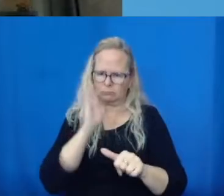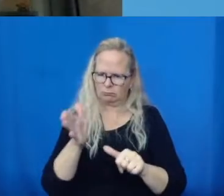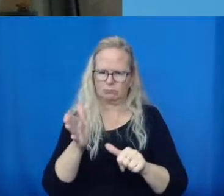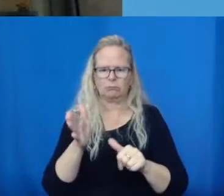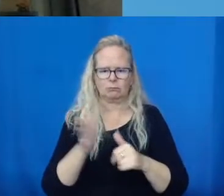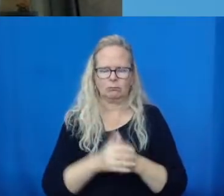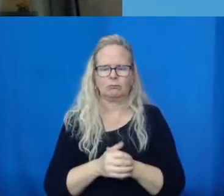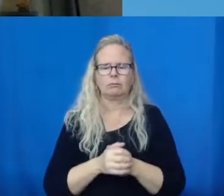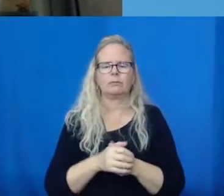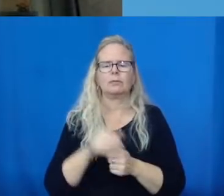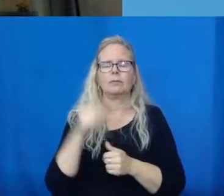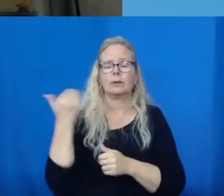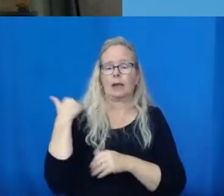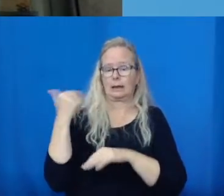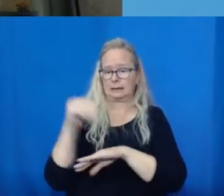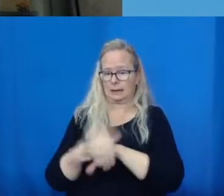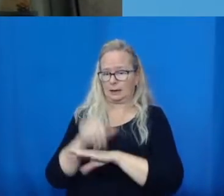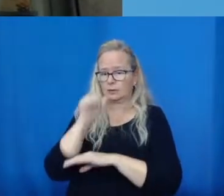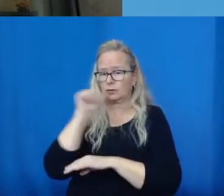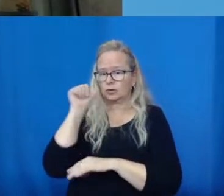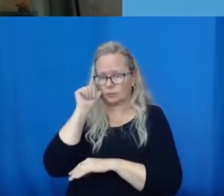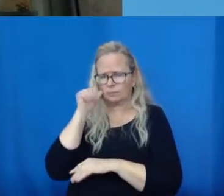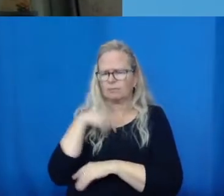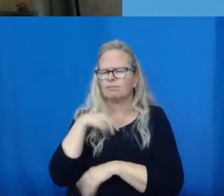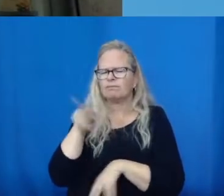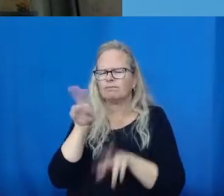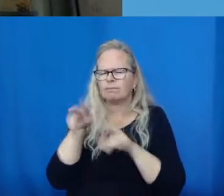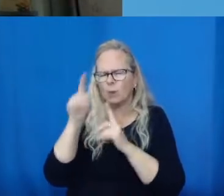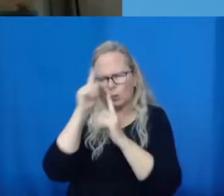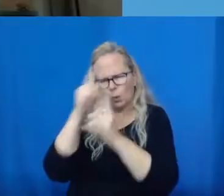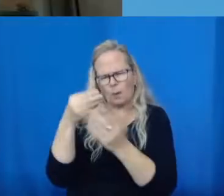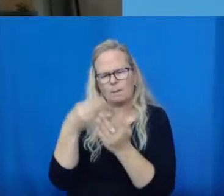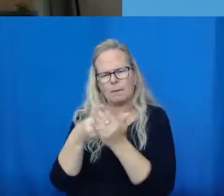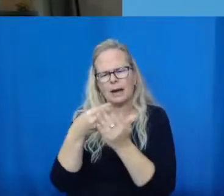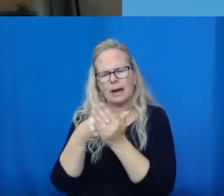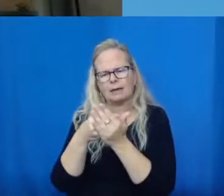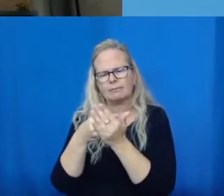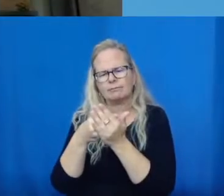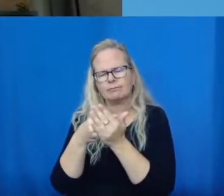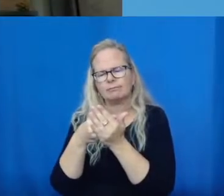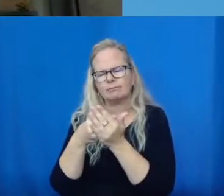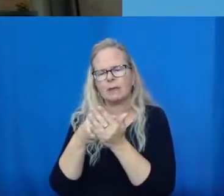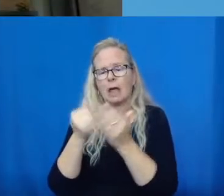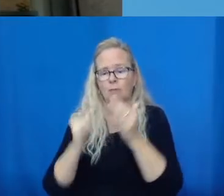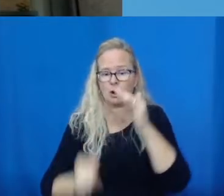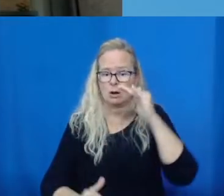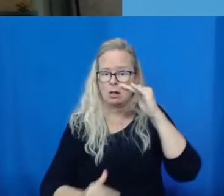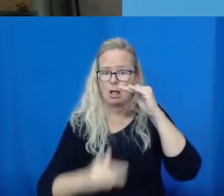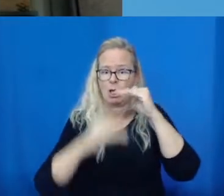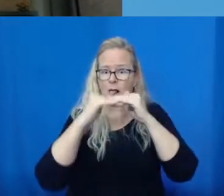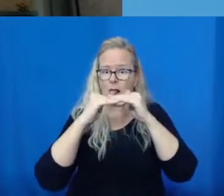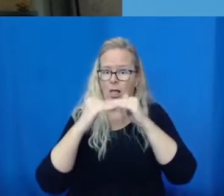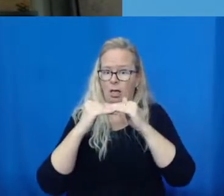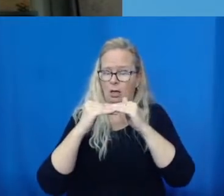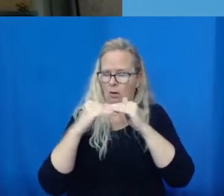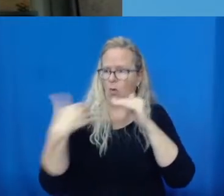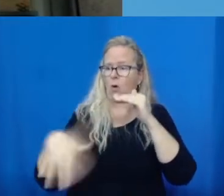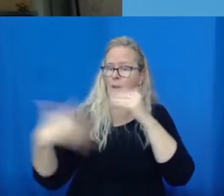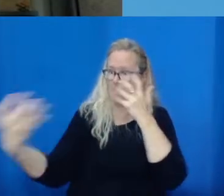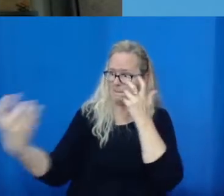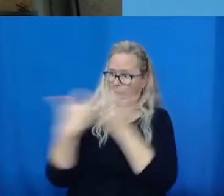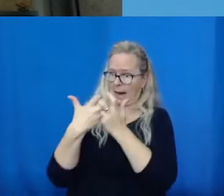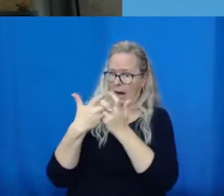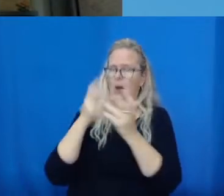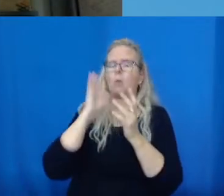really value every single one of you so much, and we would never want to reach beyond what our hard costs